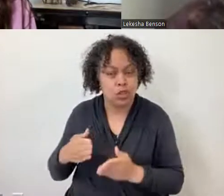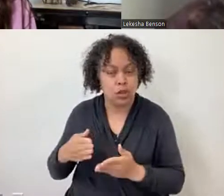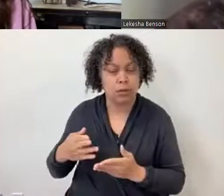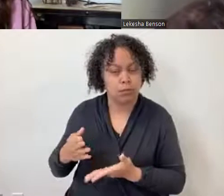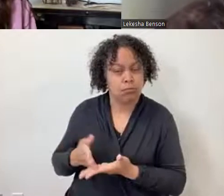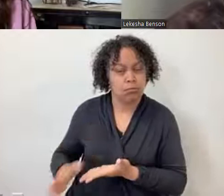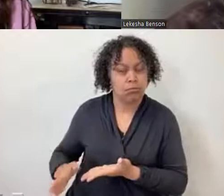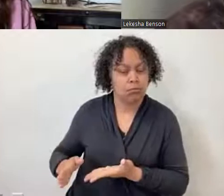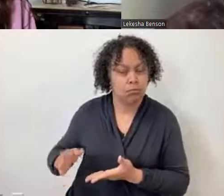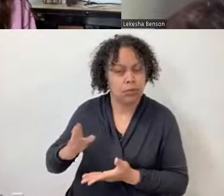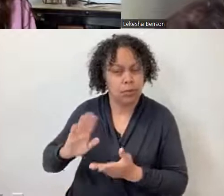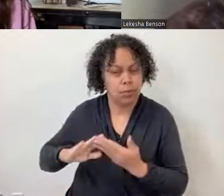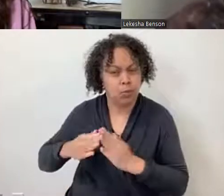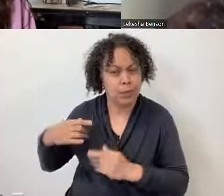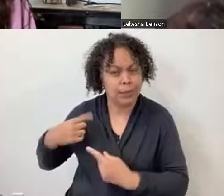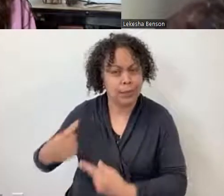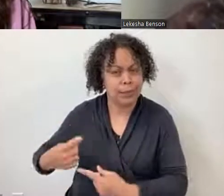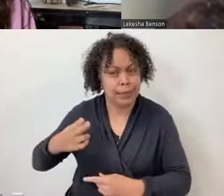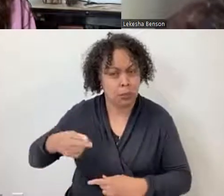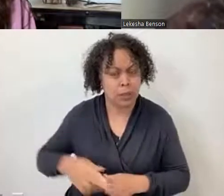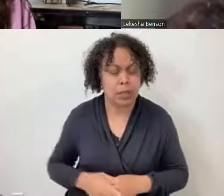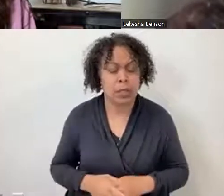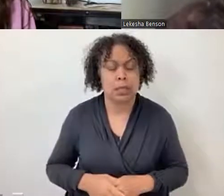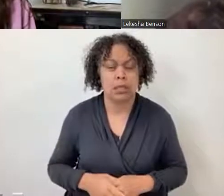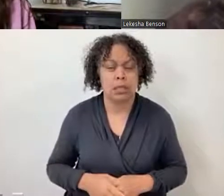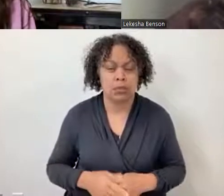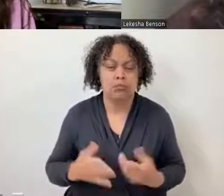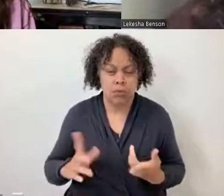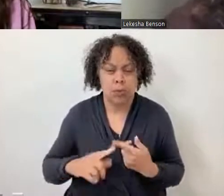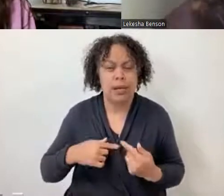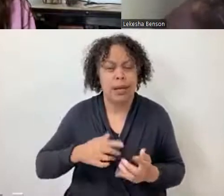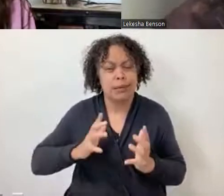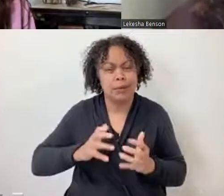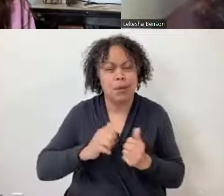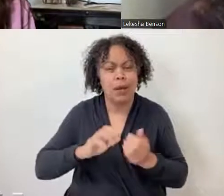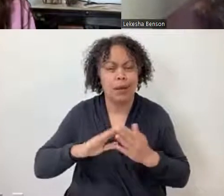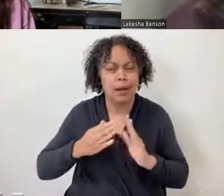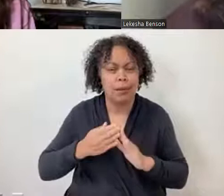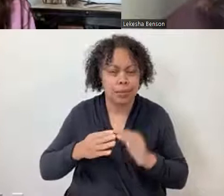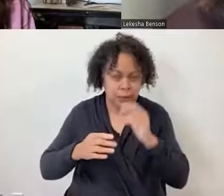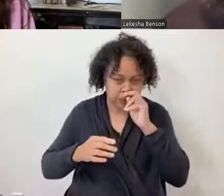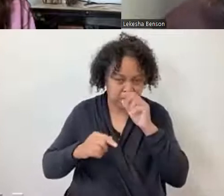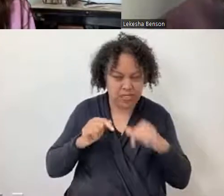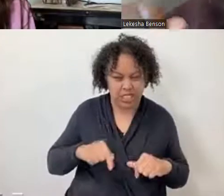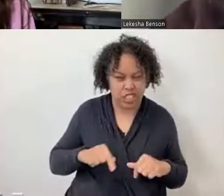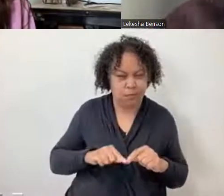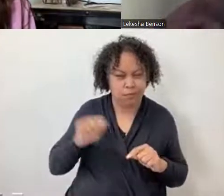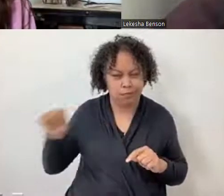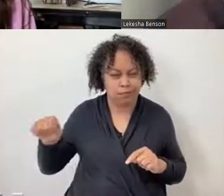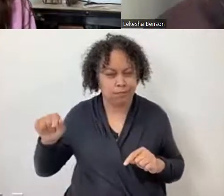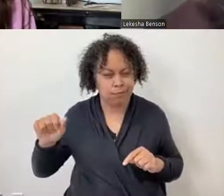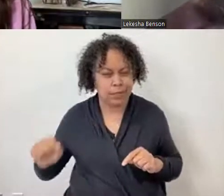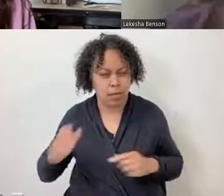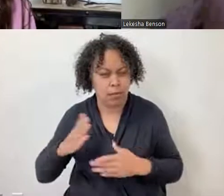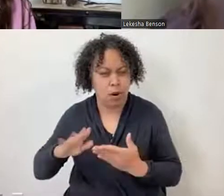marginalized communities? I know that in talking with colleagues, both in Eswatini and in San Diego, there is